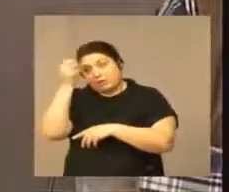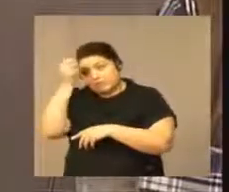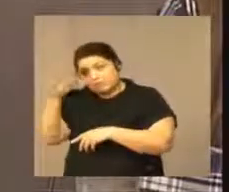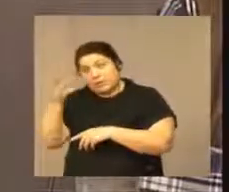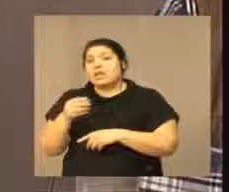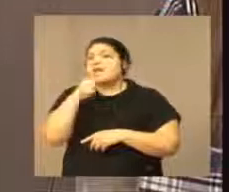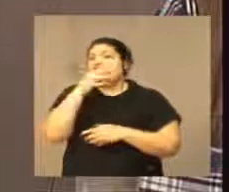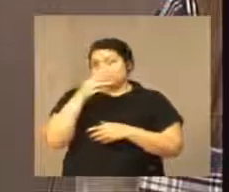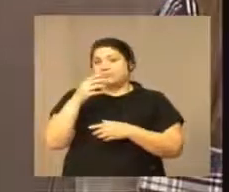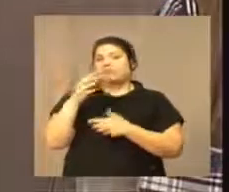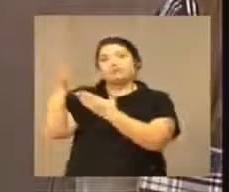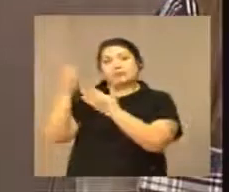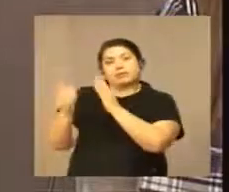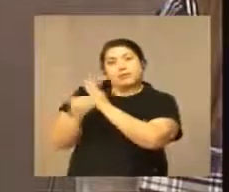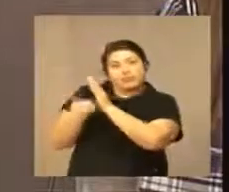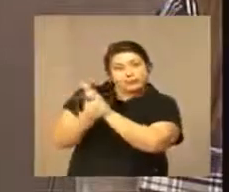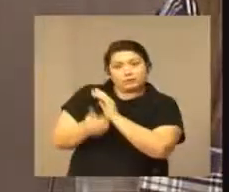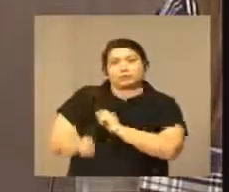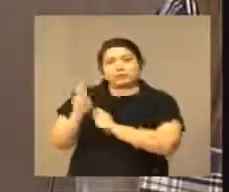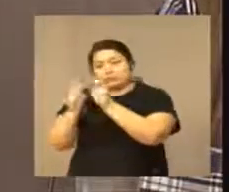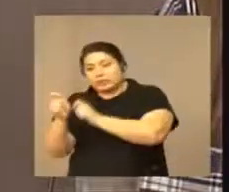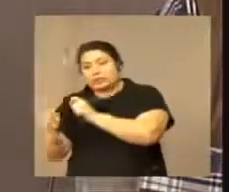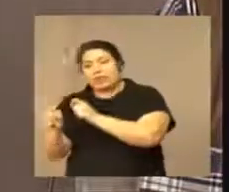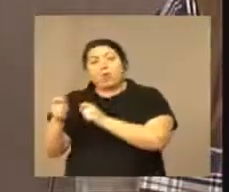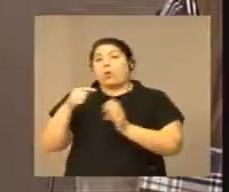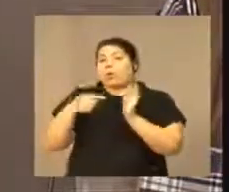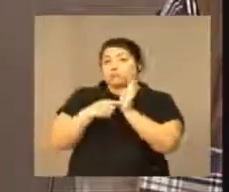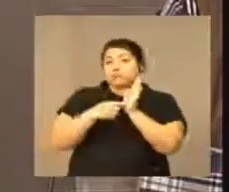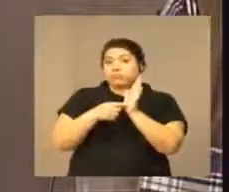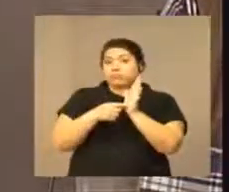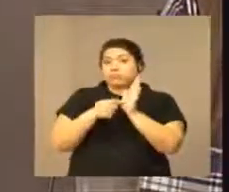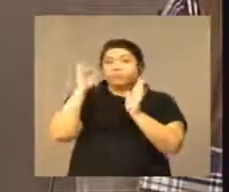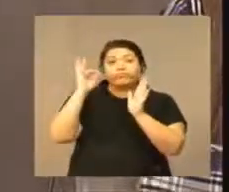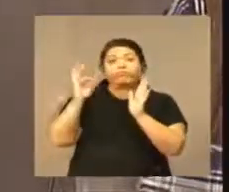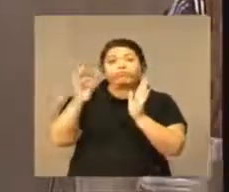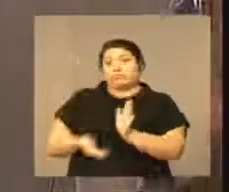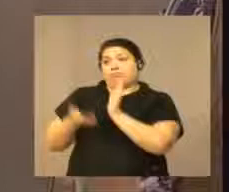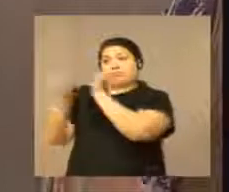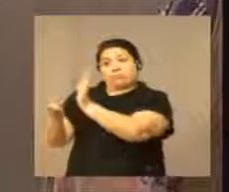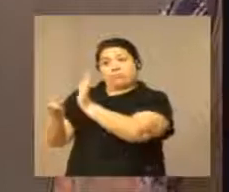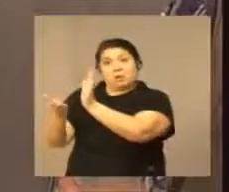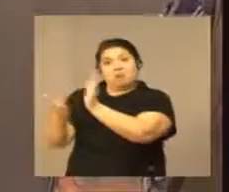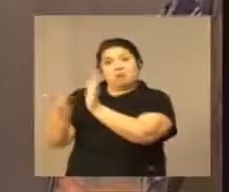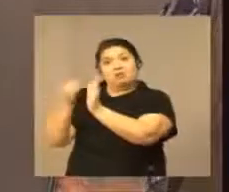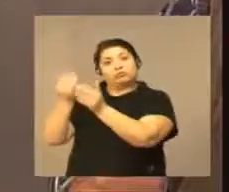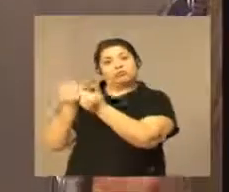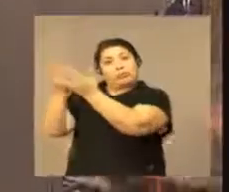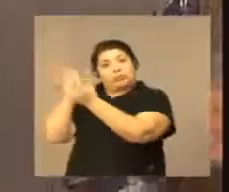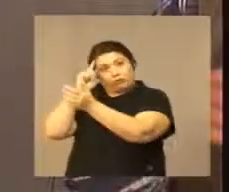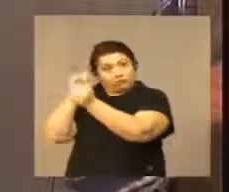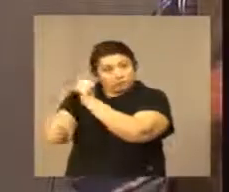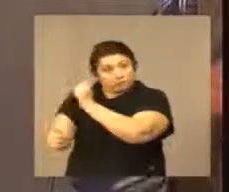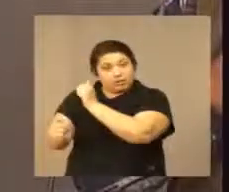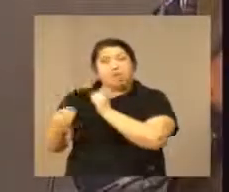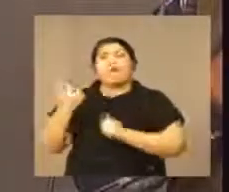proposed amendments or proceeding with the legislation as it stands. And then you have votes